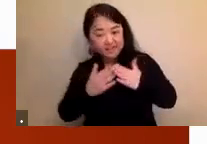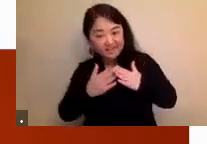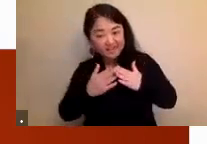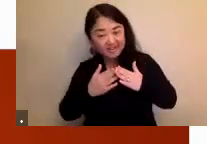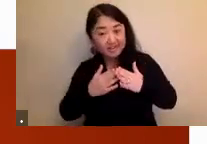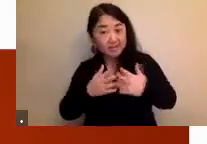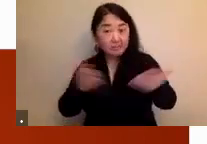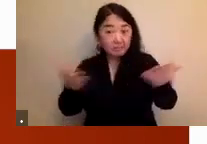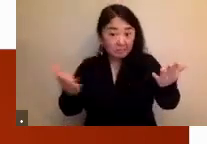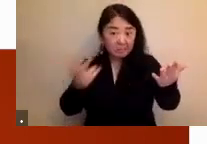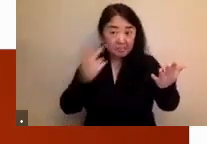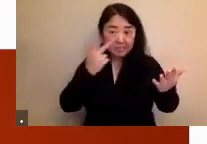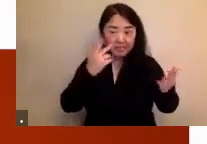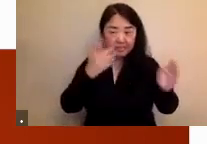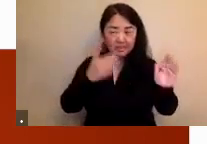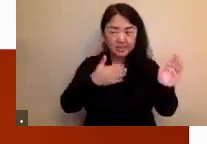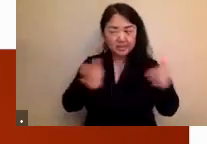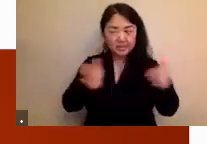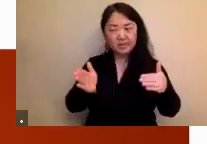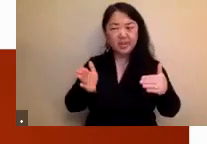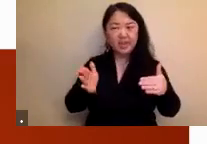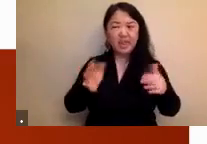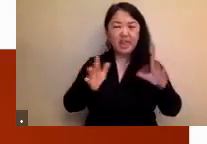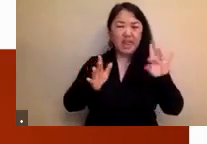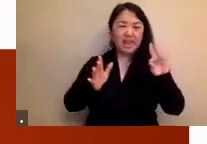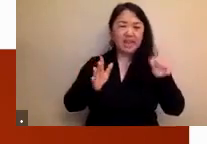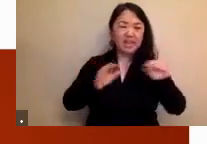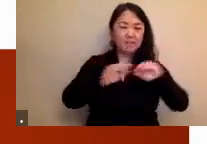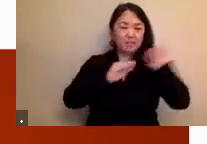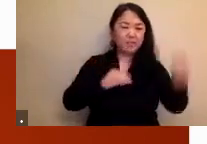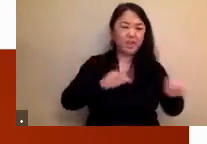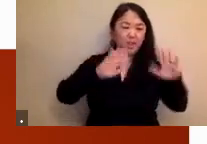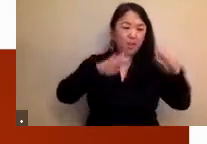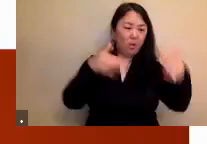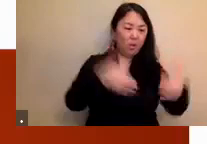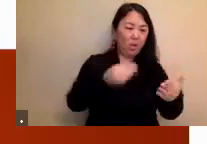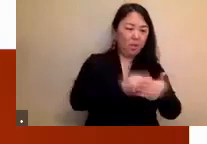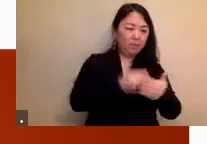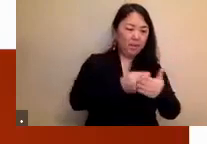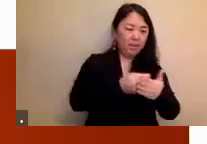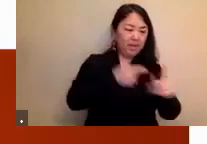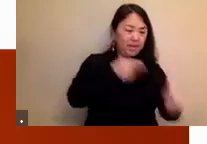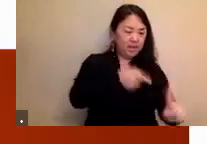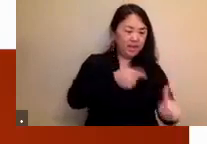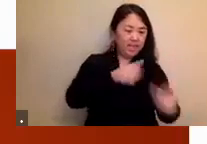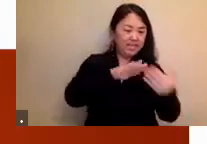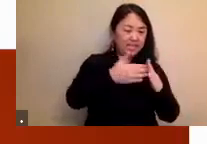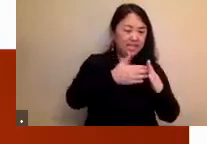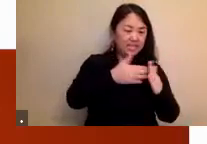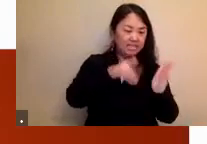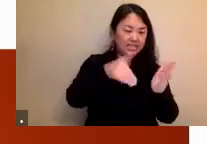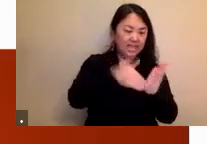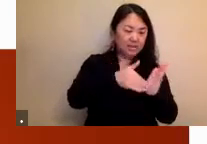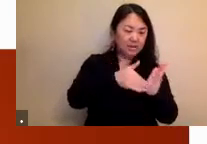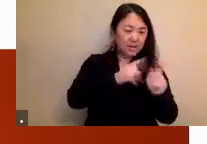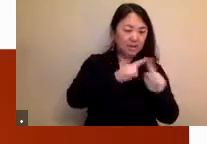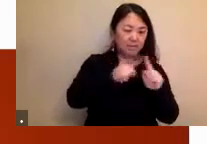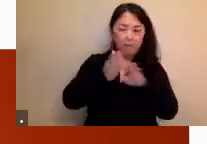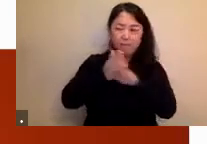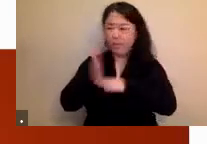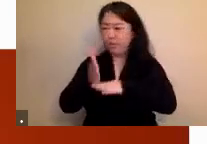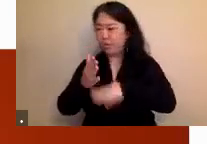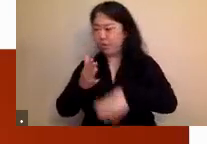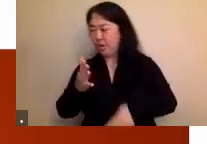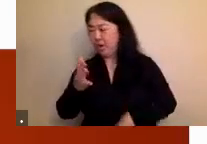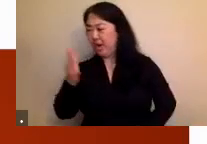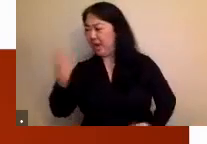you see that there's a shift there. So if 80% of all the money is going into the urban centers, but the majority of